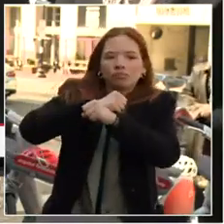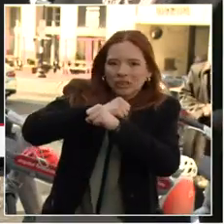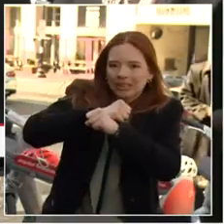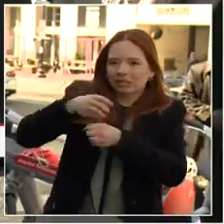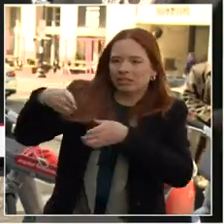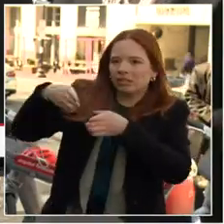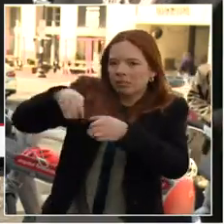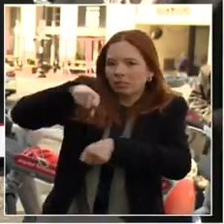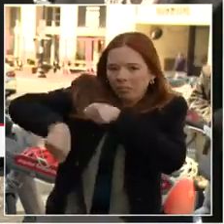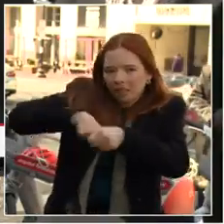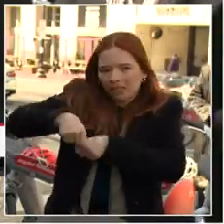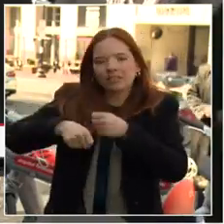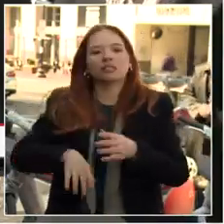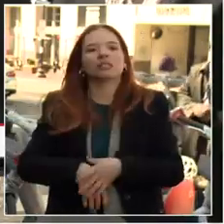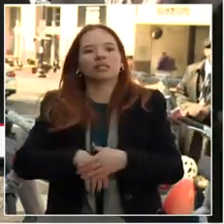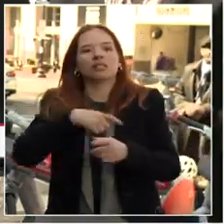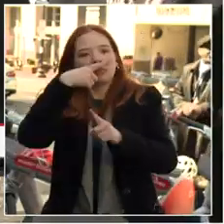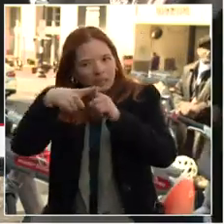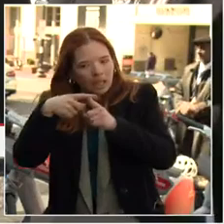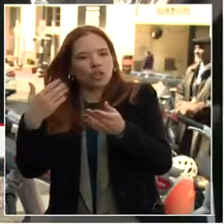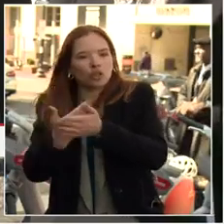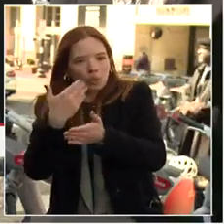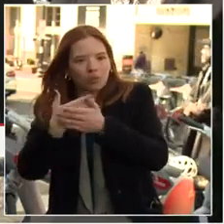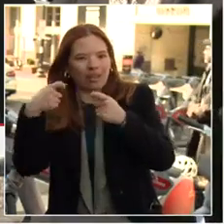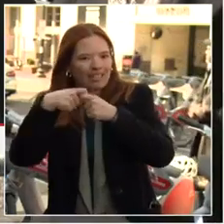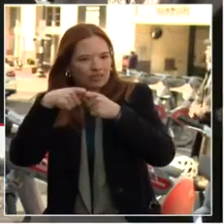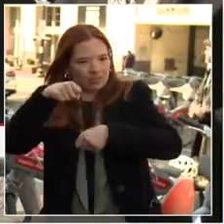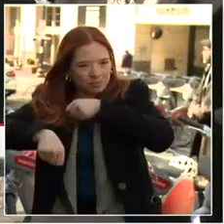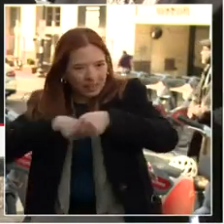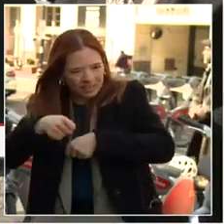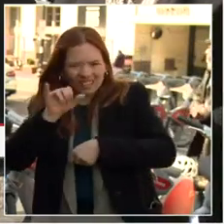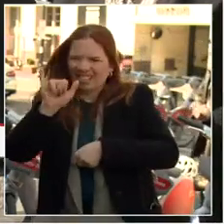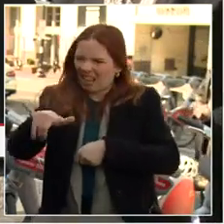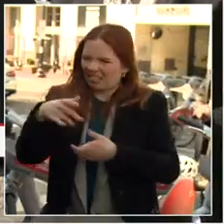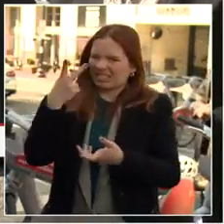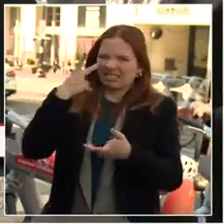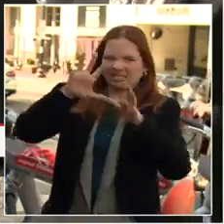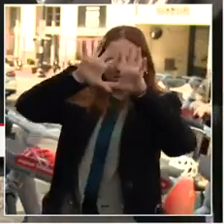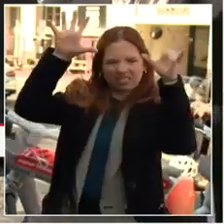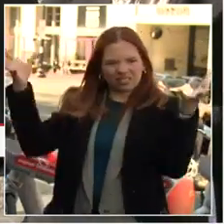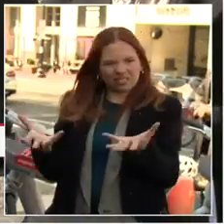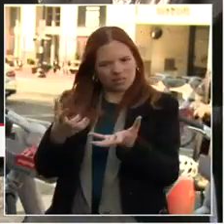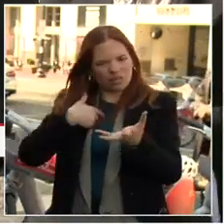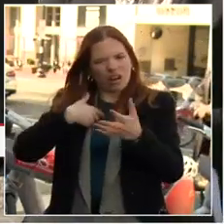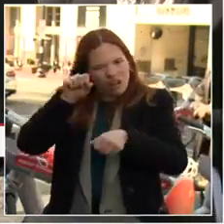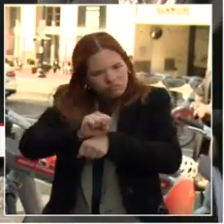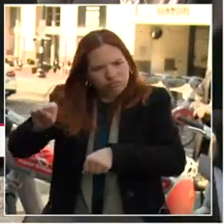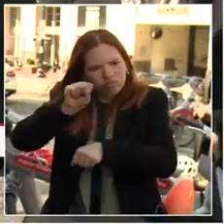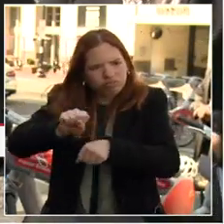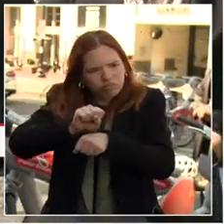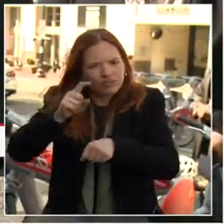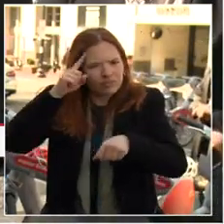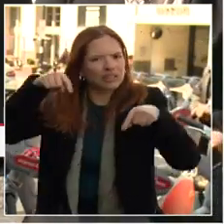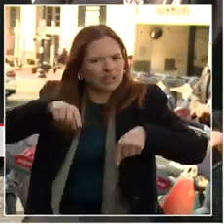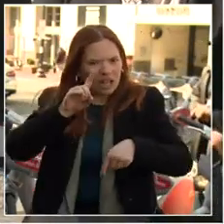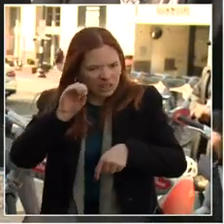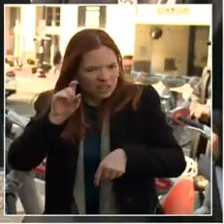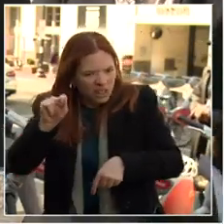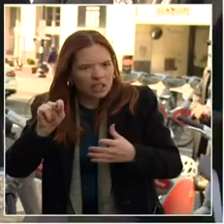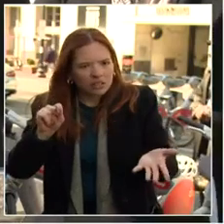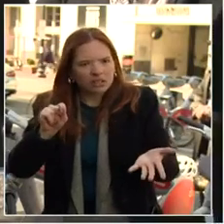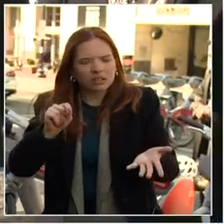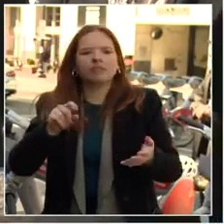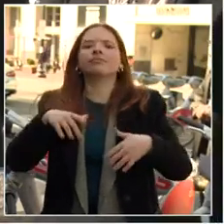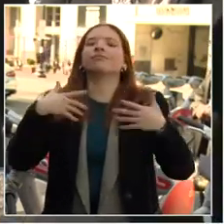e-bikes represent a lot of what we're working on at DOT, and whether we're thinking about our priorities related to